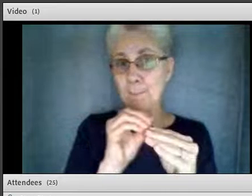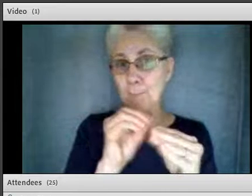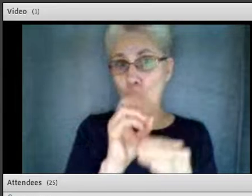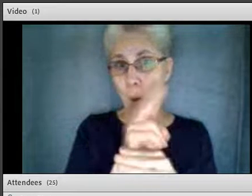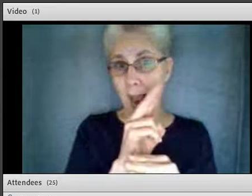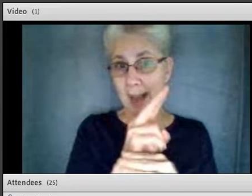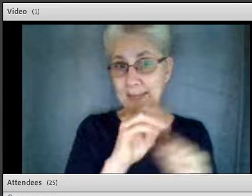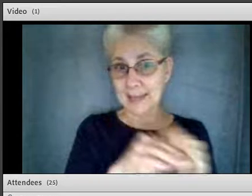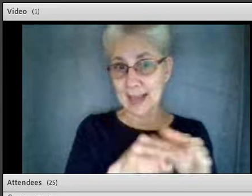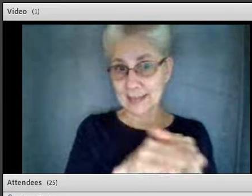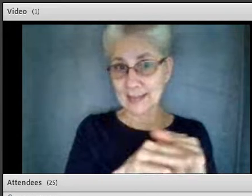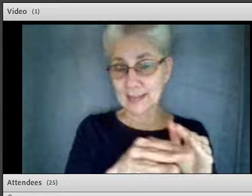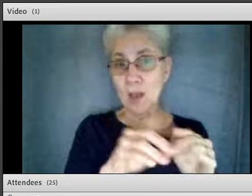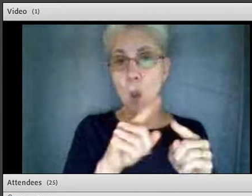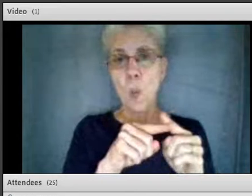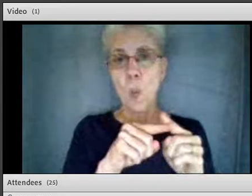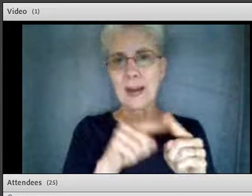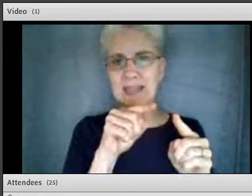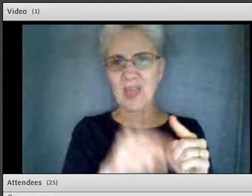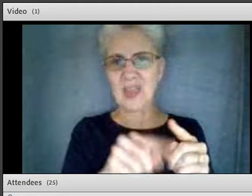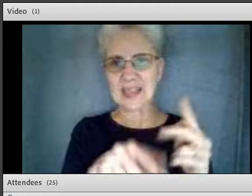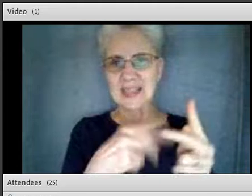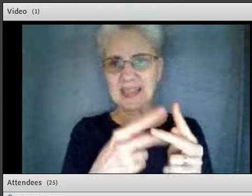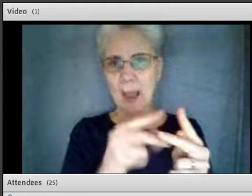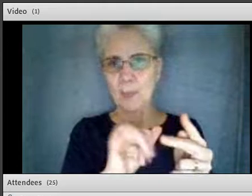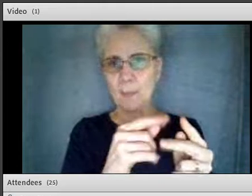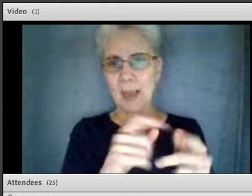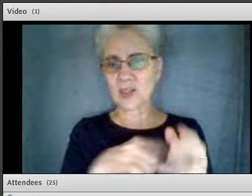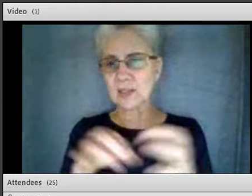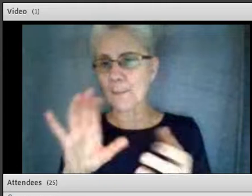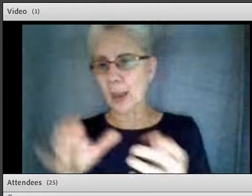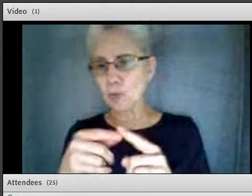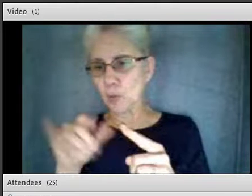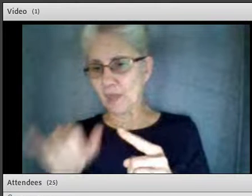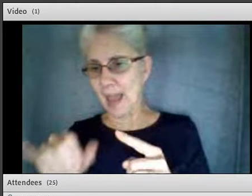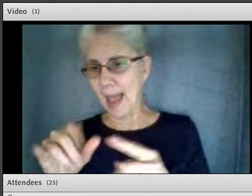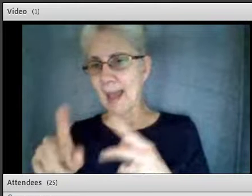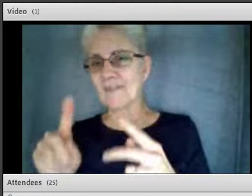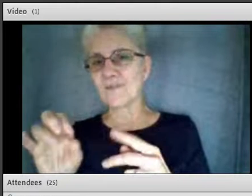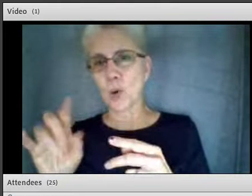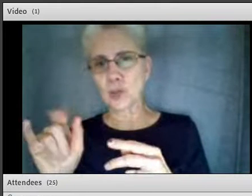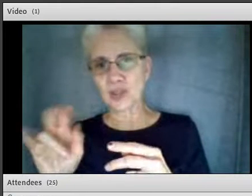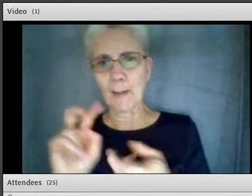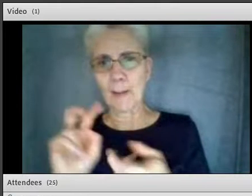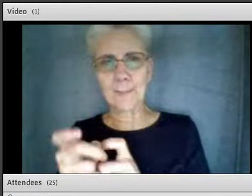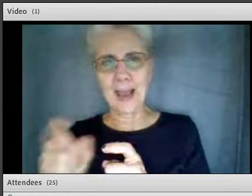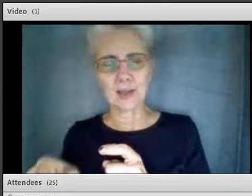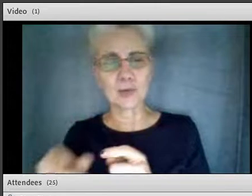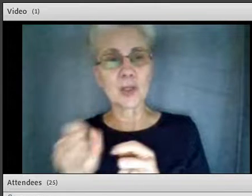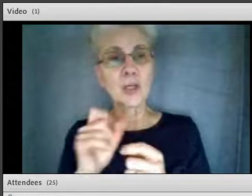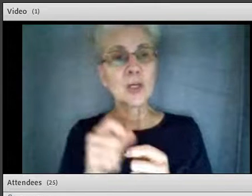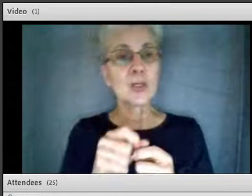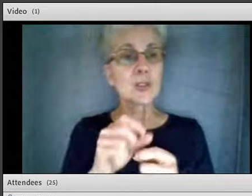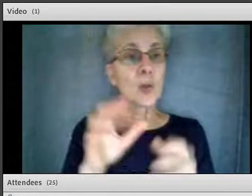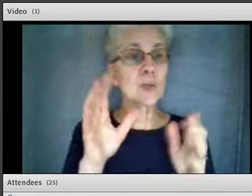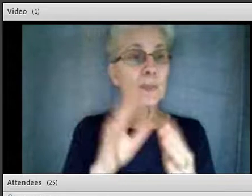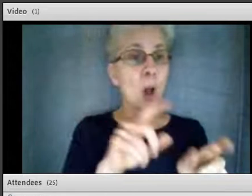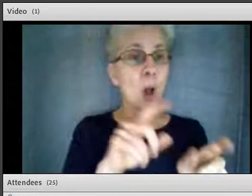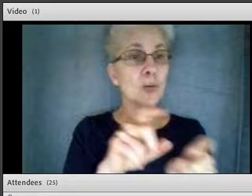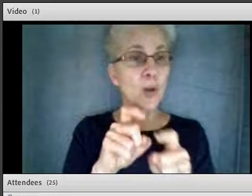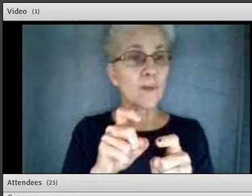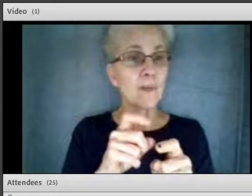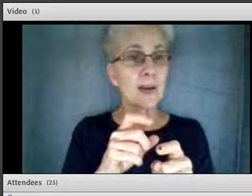version of the page than this version. So you can kind of play with your layout a little bit. Small surveys. Hot mapping is where you can see where